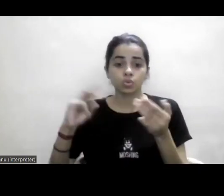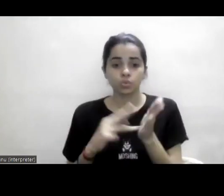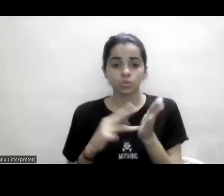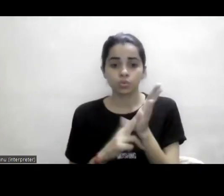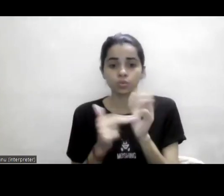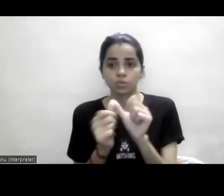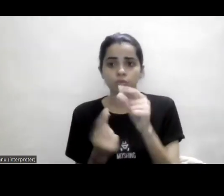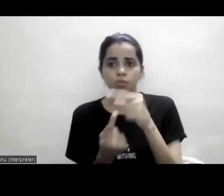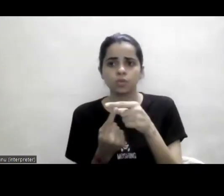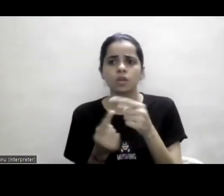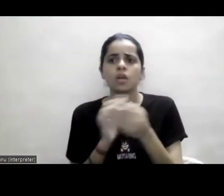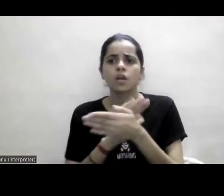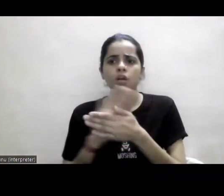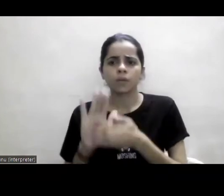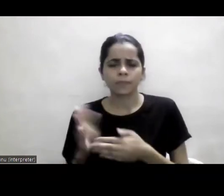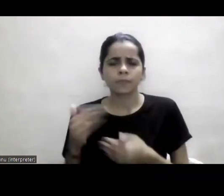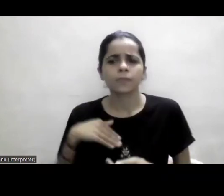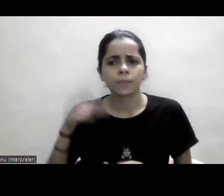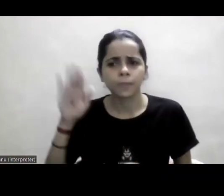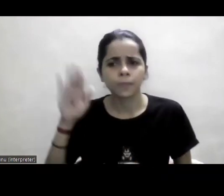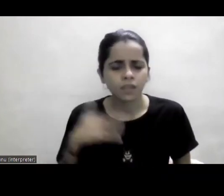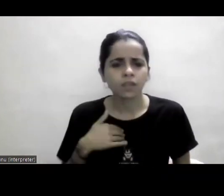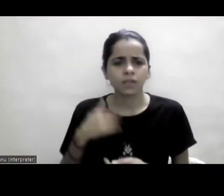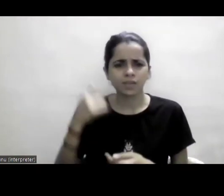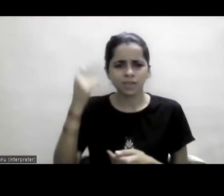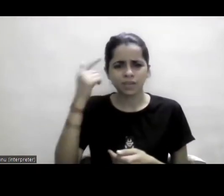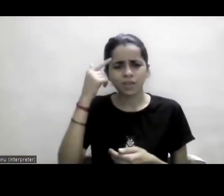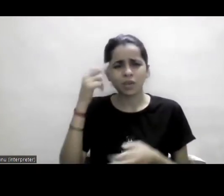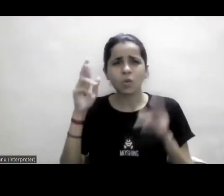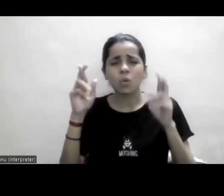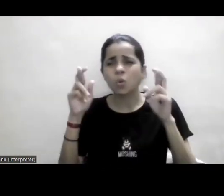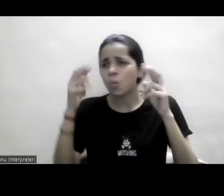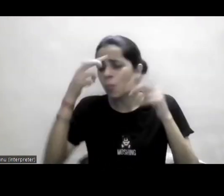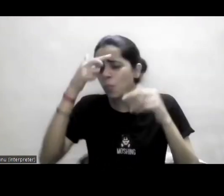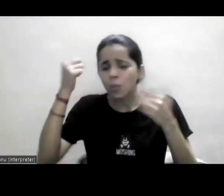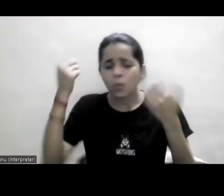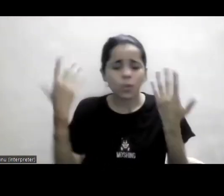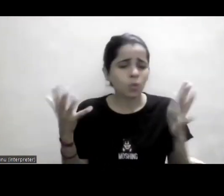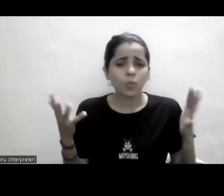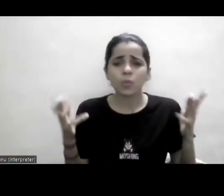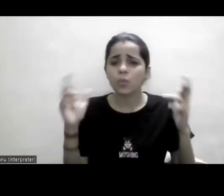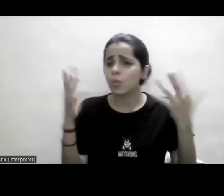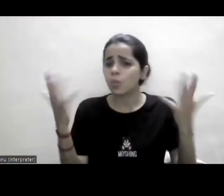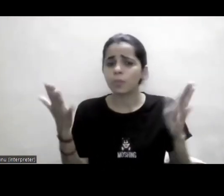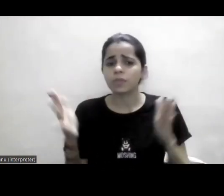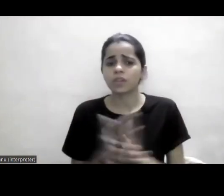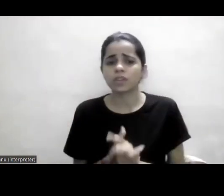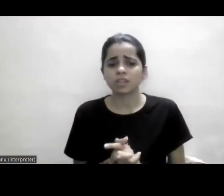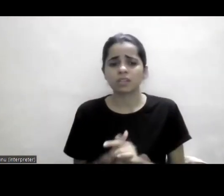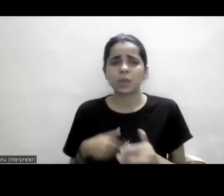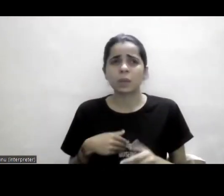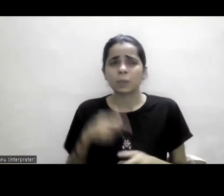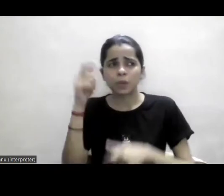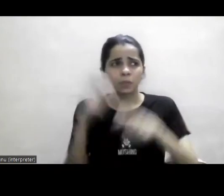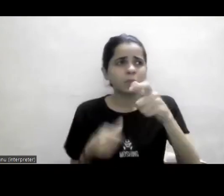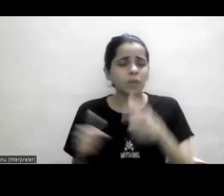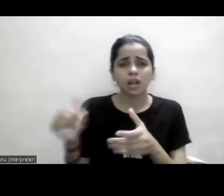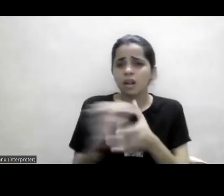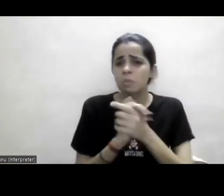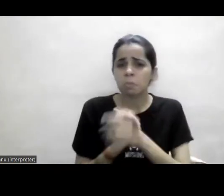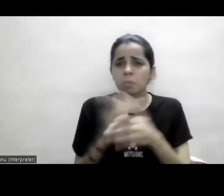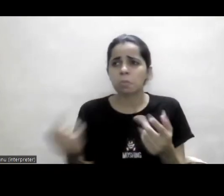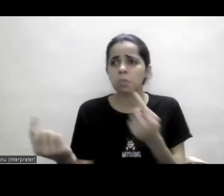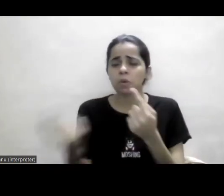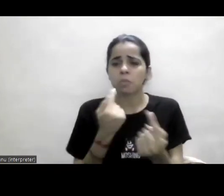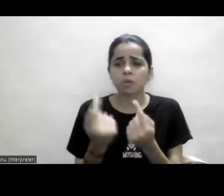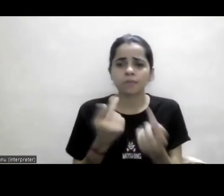Somnath. So there was this sense of hopelessness and despair that I felt very heavily during the first wave,